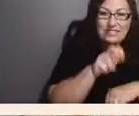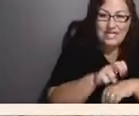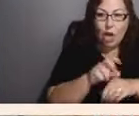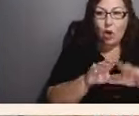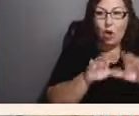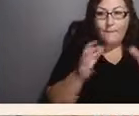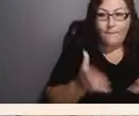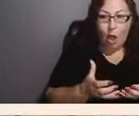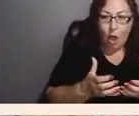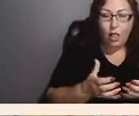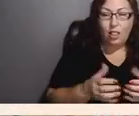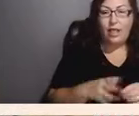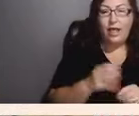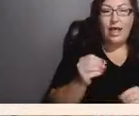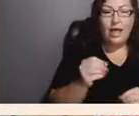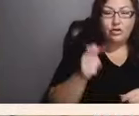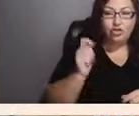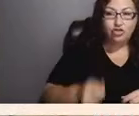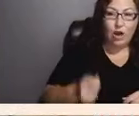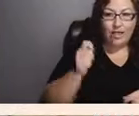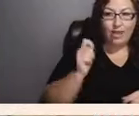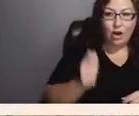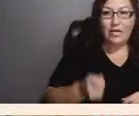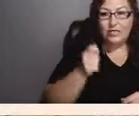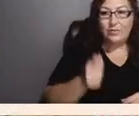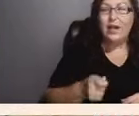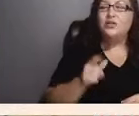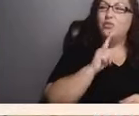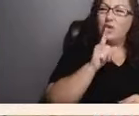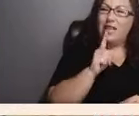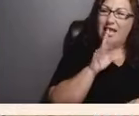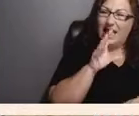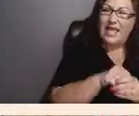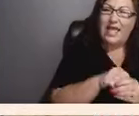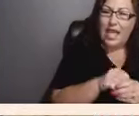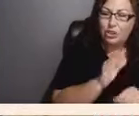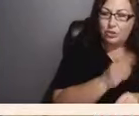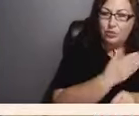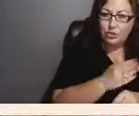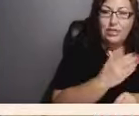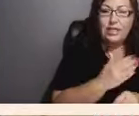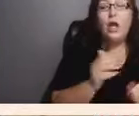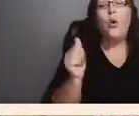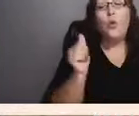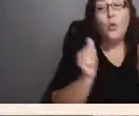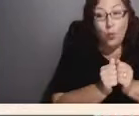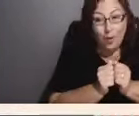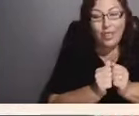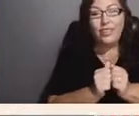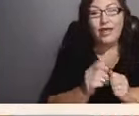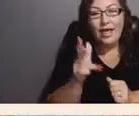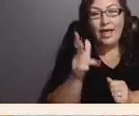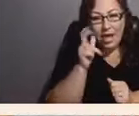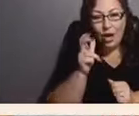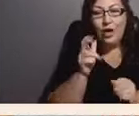instrument so that they were still really engaged musically, along with hearing the steady rhythm.